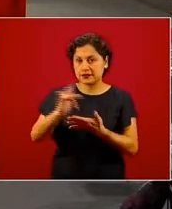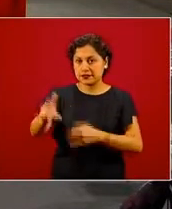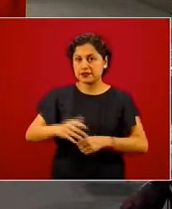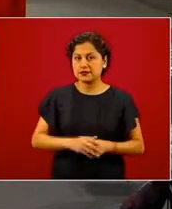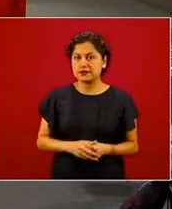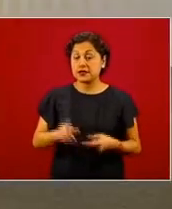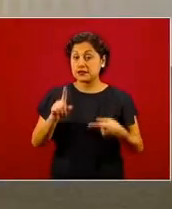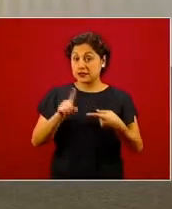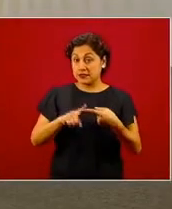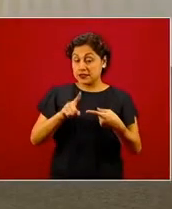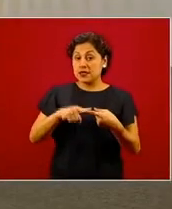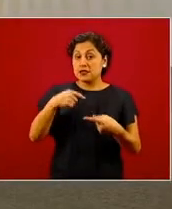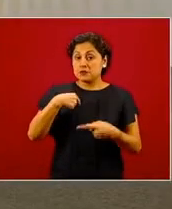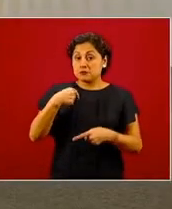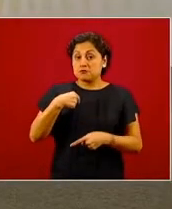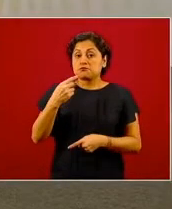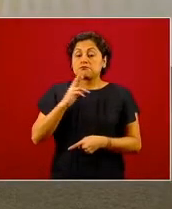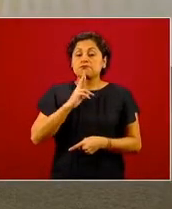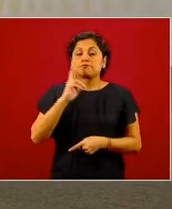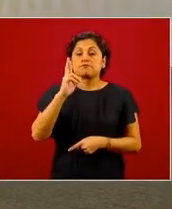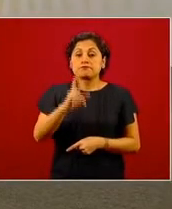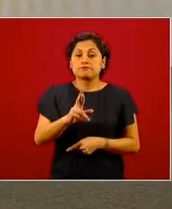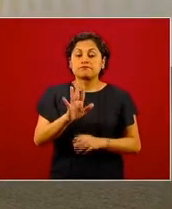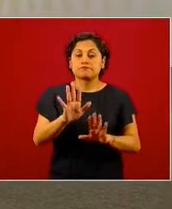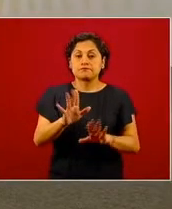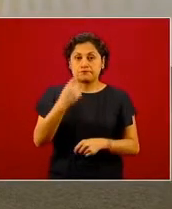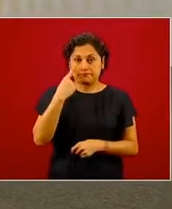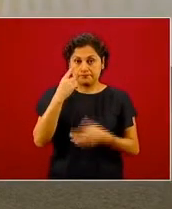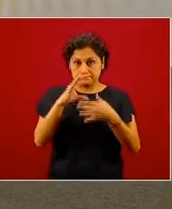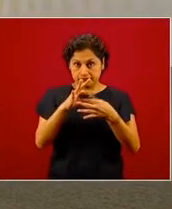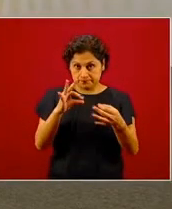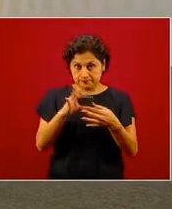About your first question, I'll explain what it's all about.